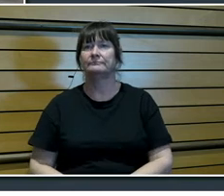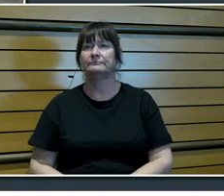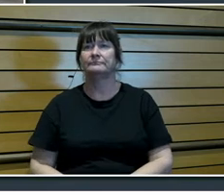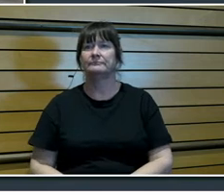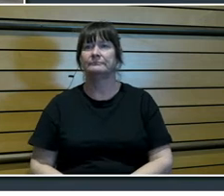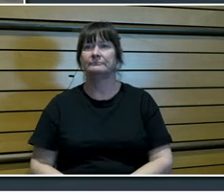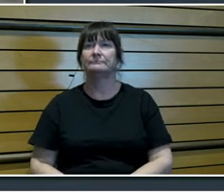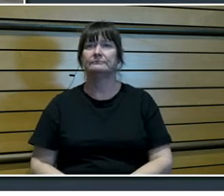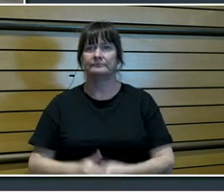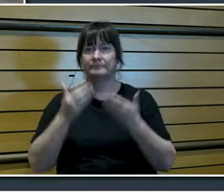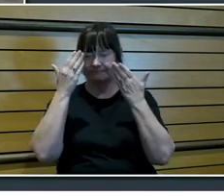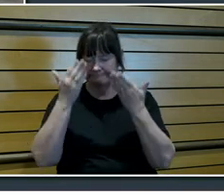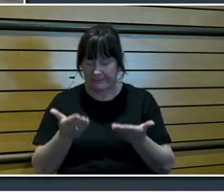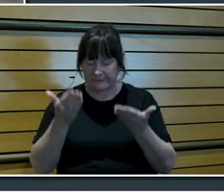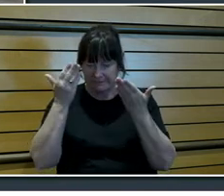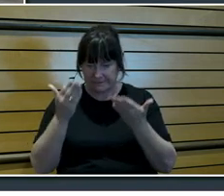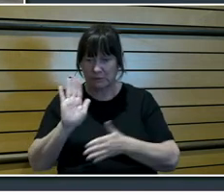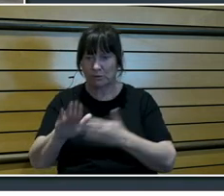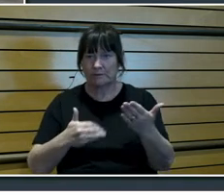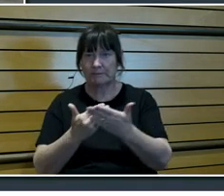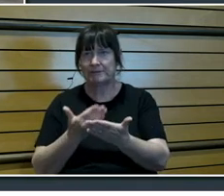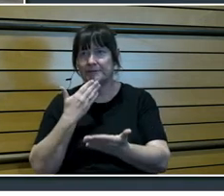All acknowledges the Chad's submission.